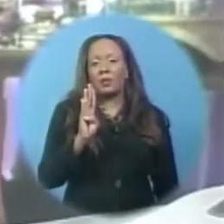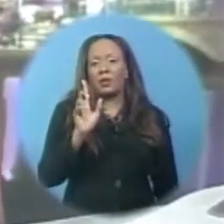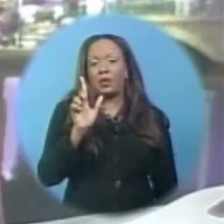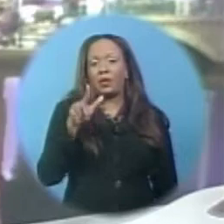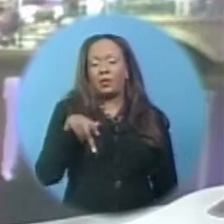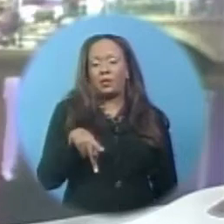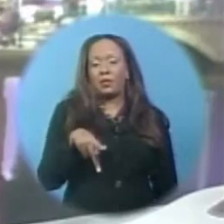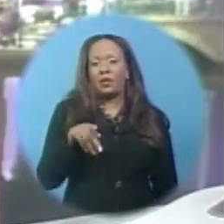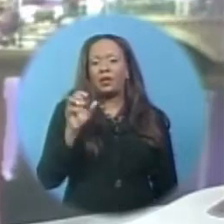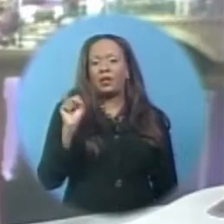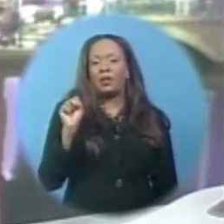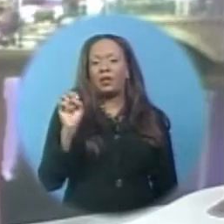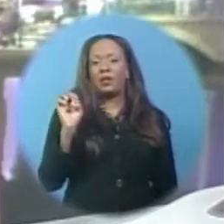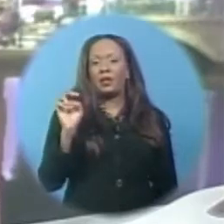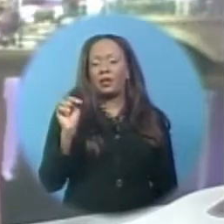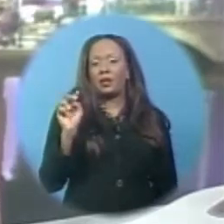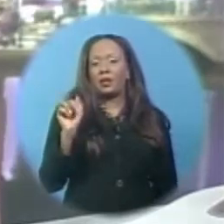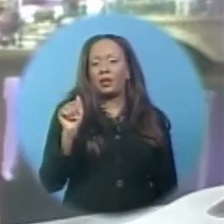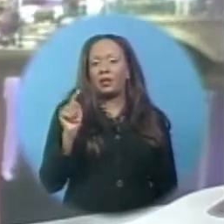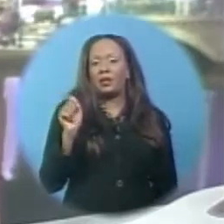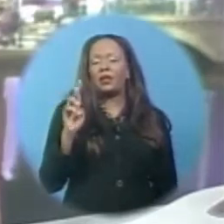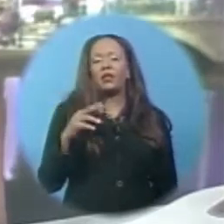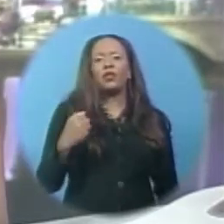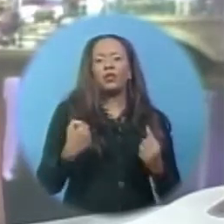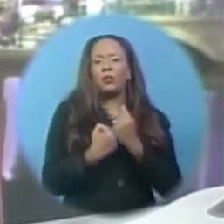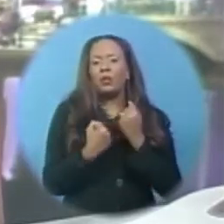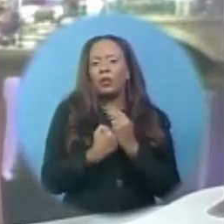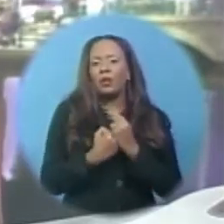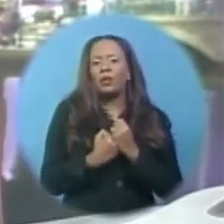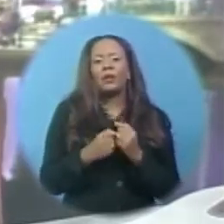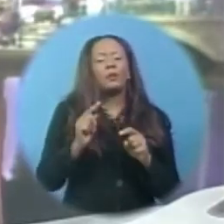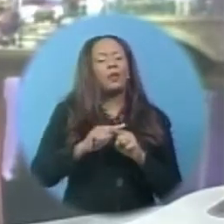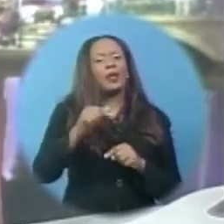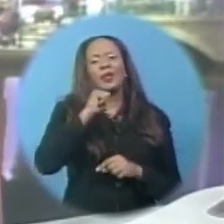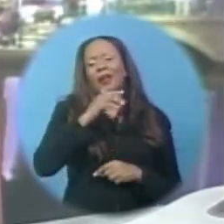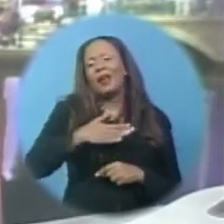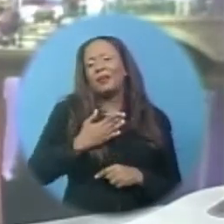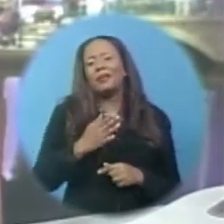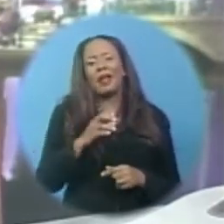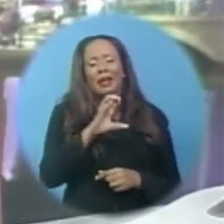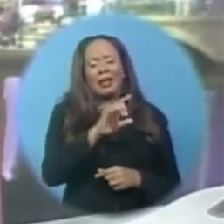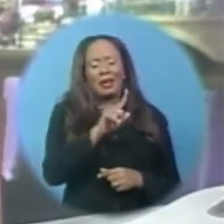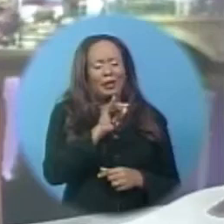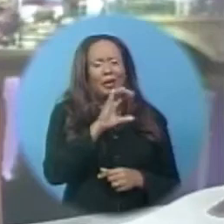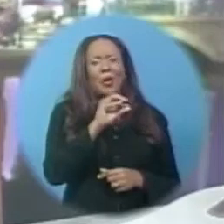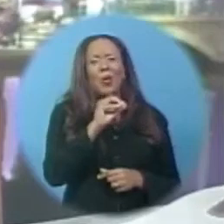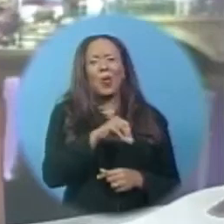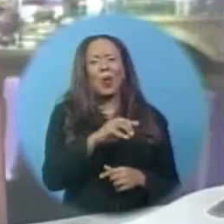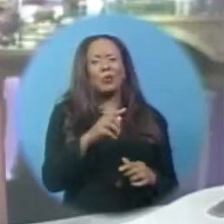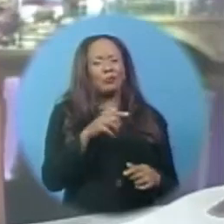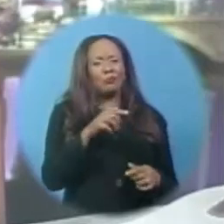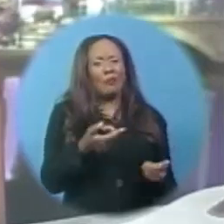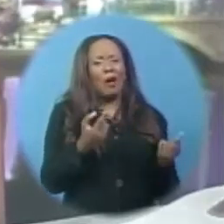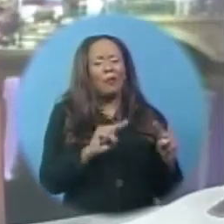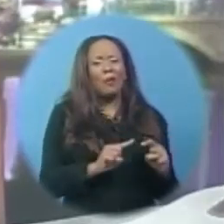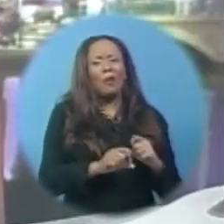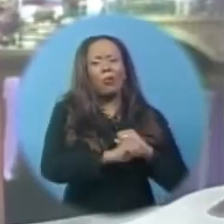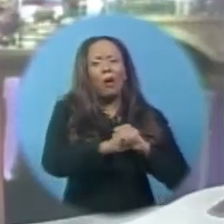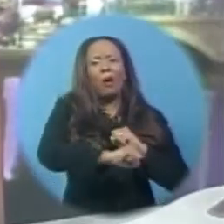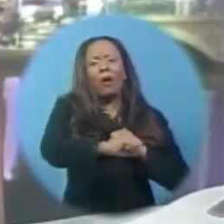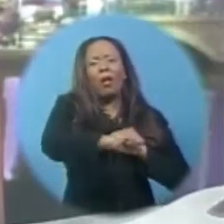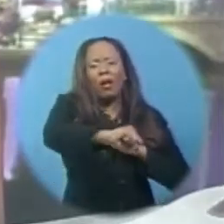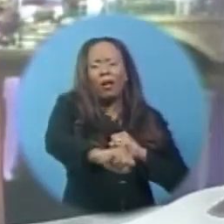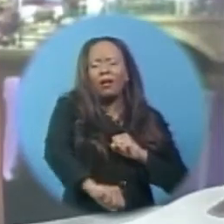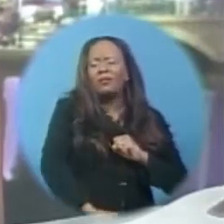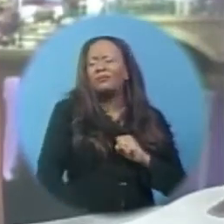Opposition Senator Wilfred Abrams, although supporting the amendment, is not pleased with the length of time the CLICO matter is taking. He says it has caused